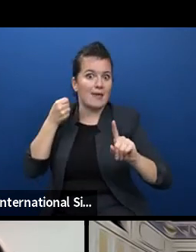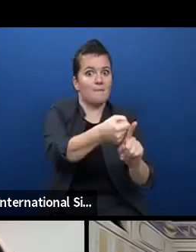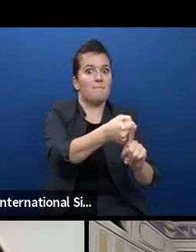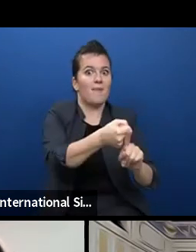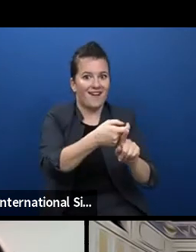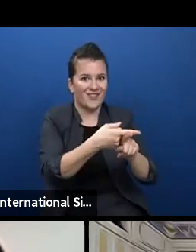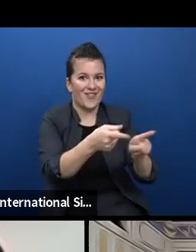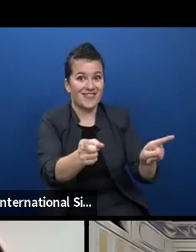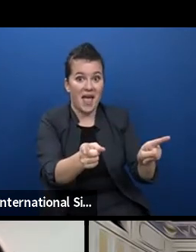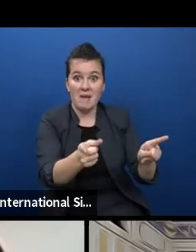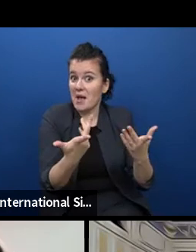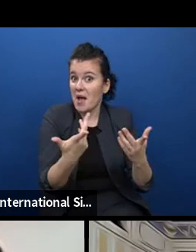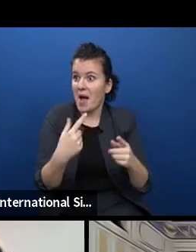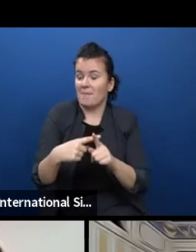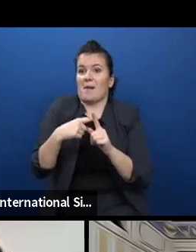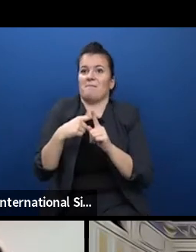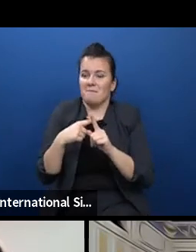at